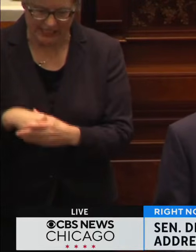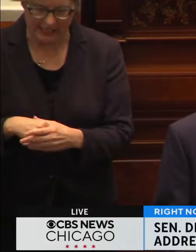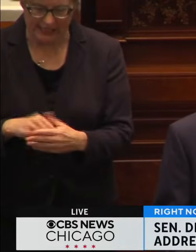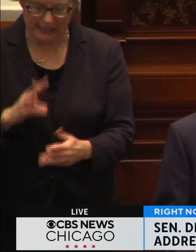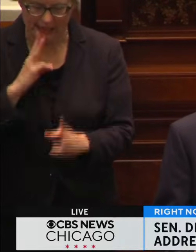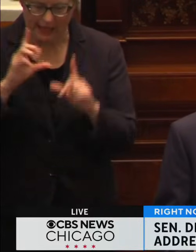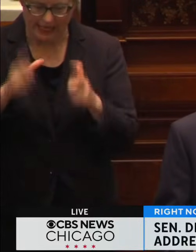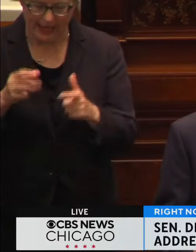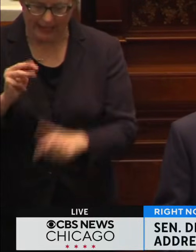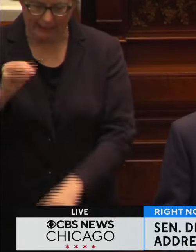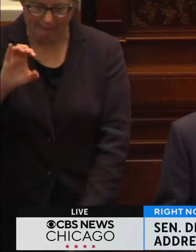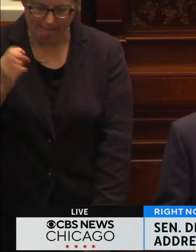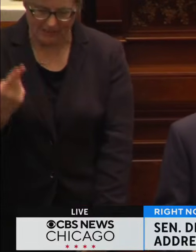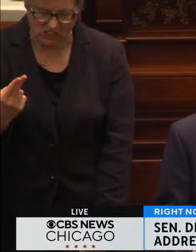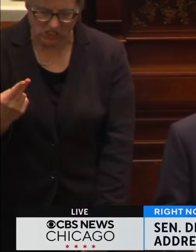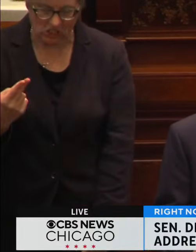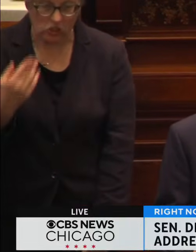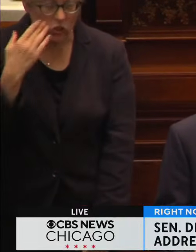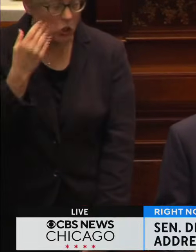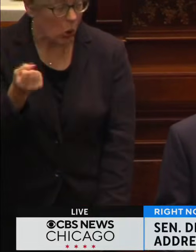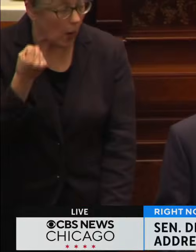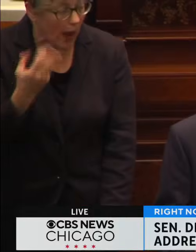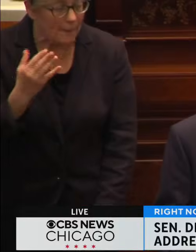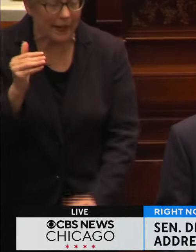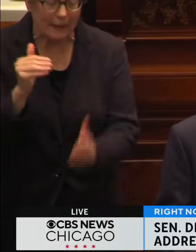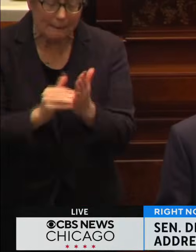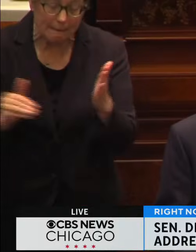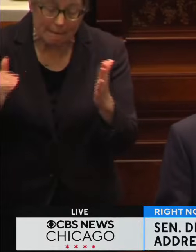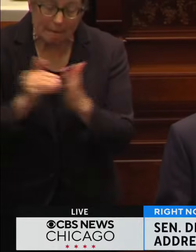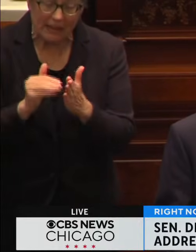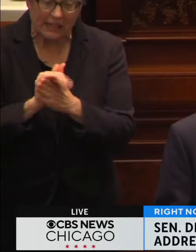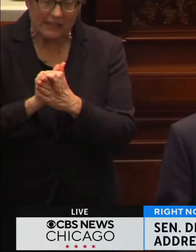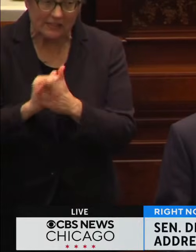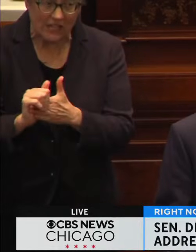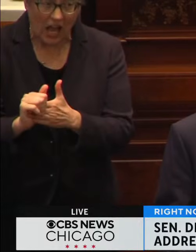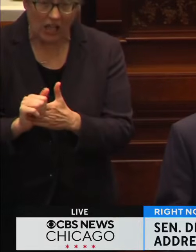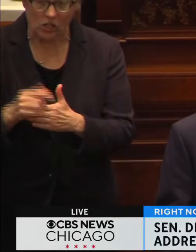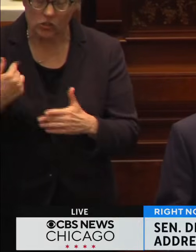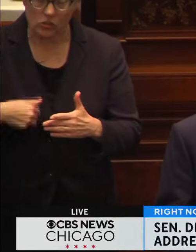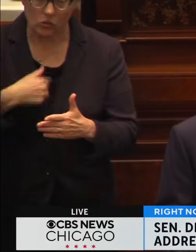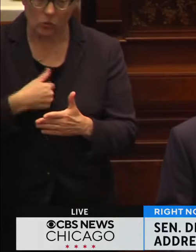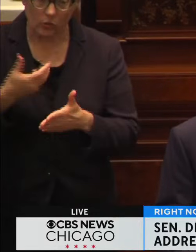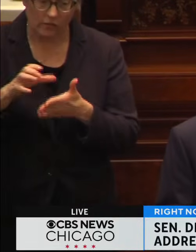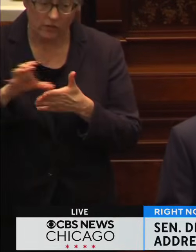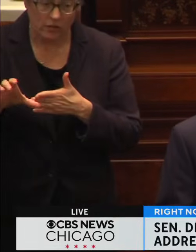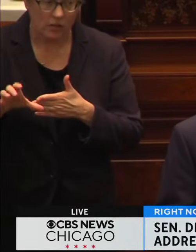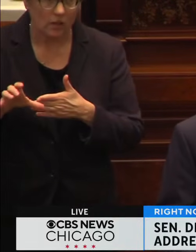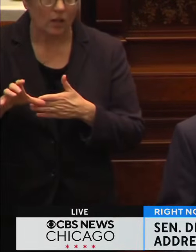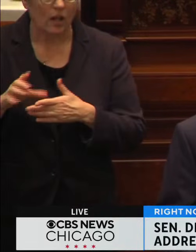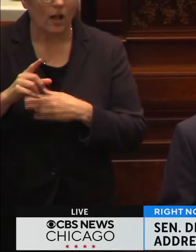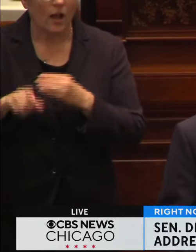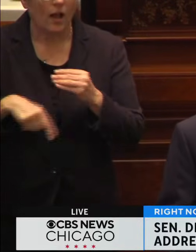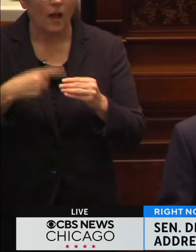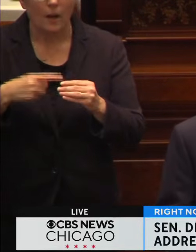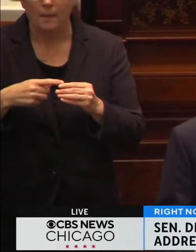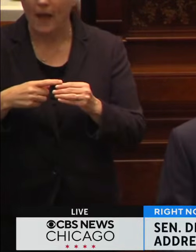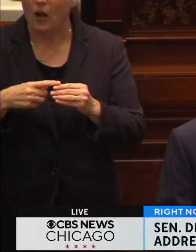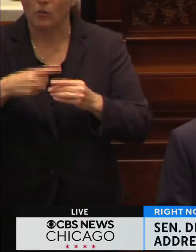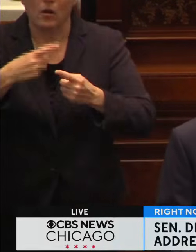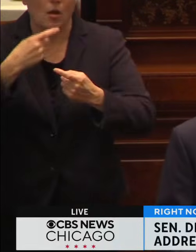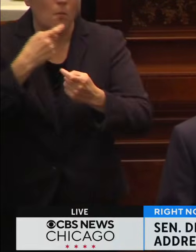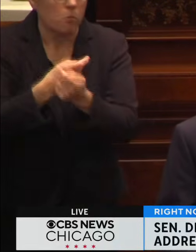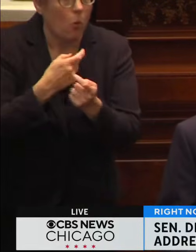I can't tell you how many millions of dollars we have spent for poison, for